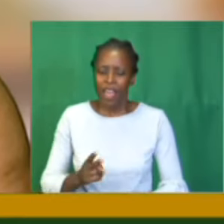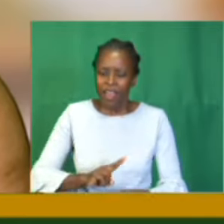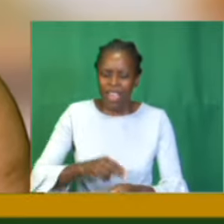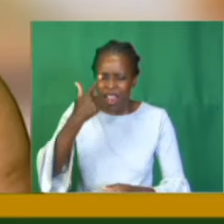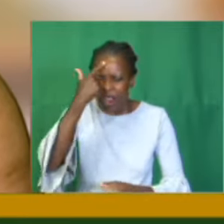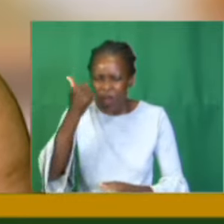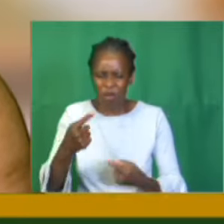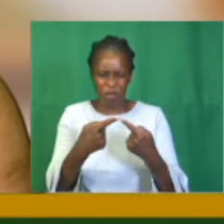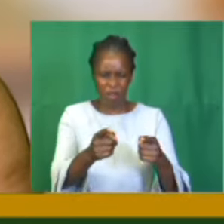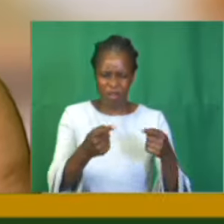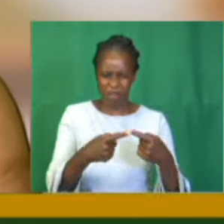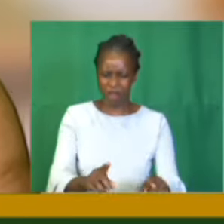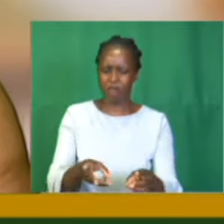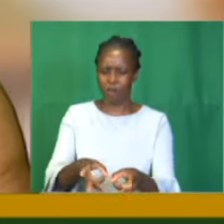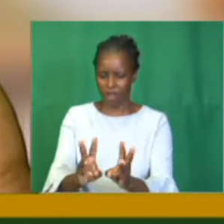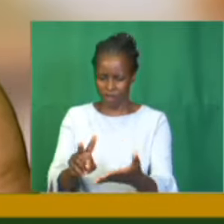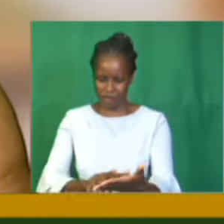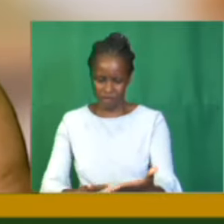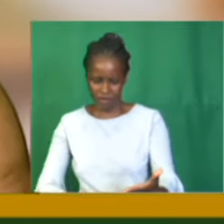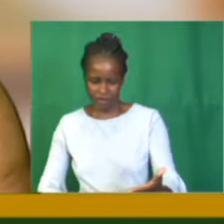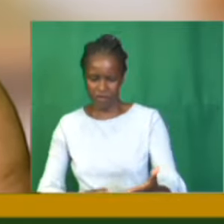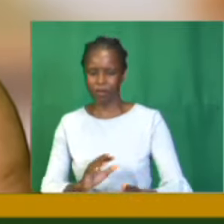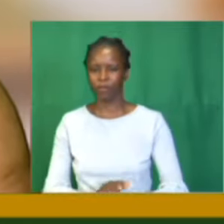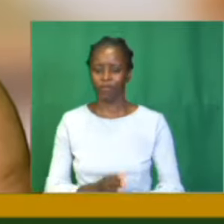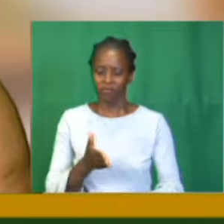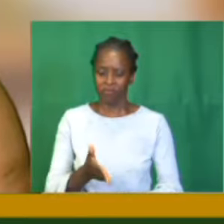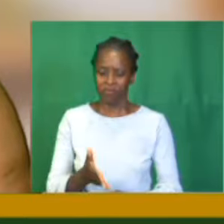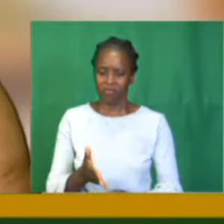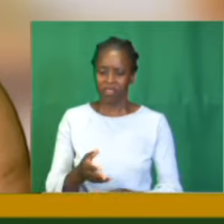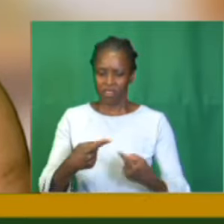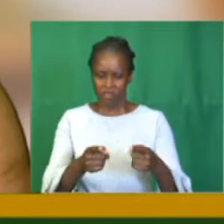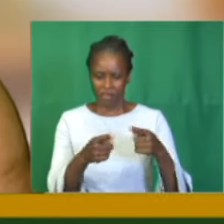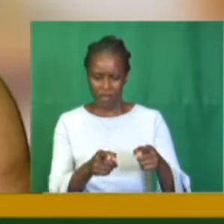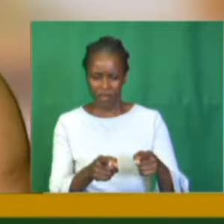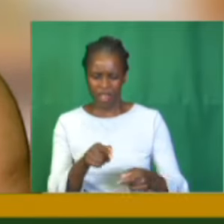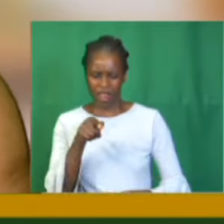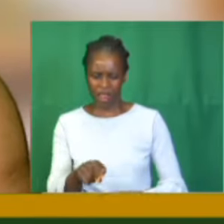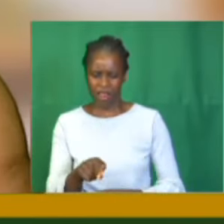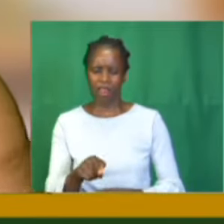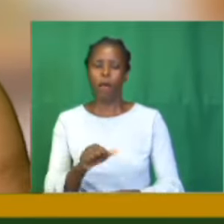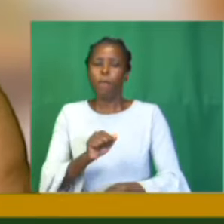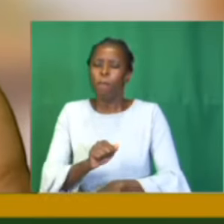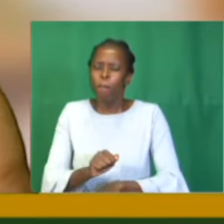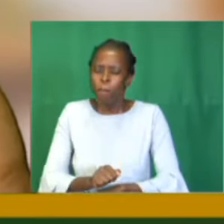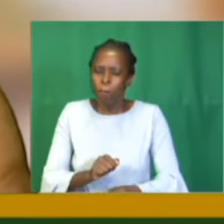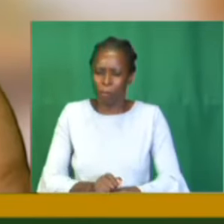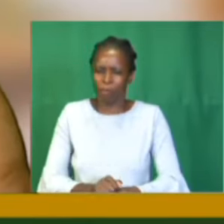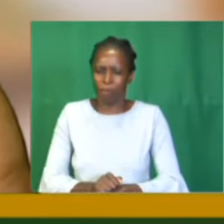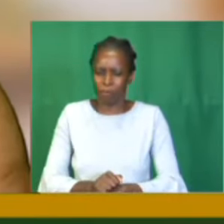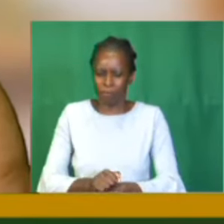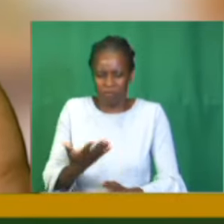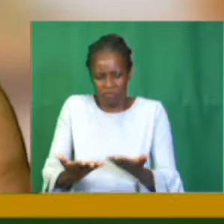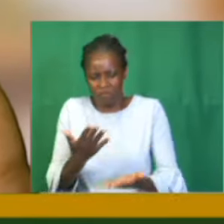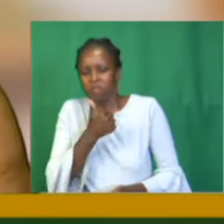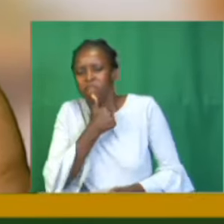are different types of reading, and in those different types of readings, the learner is expected to know them and actually use the